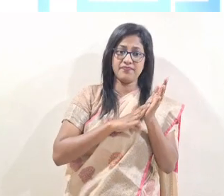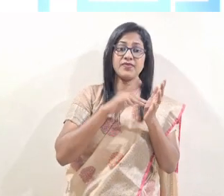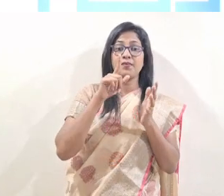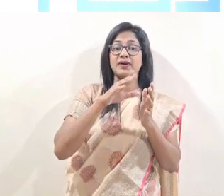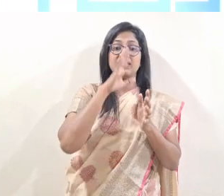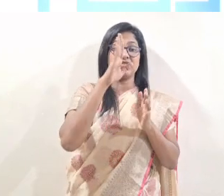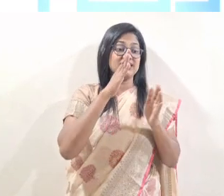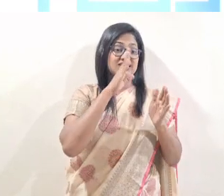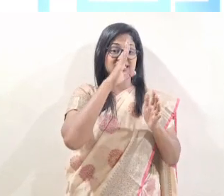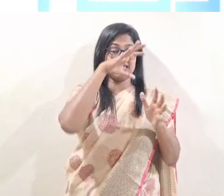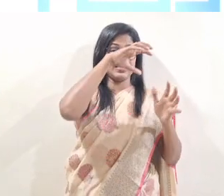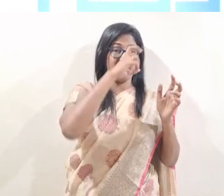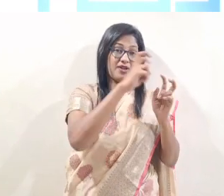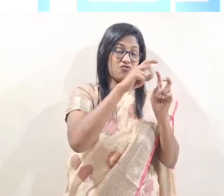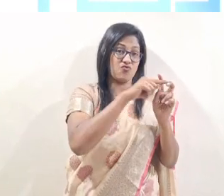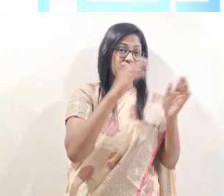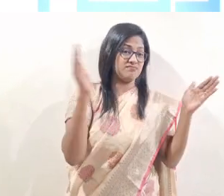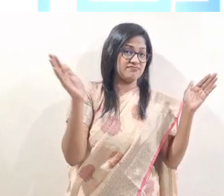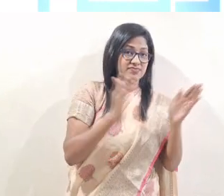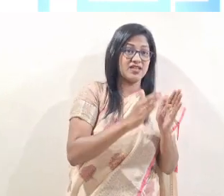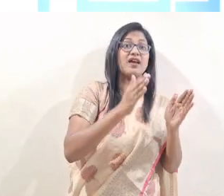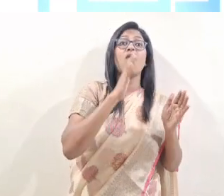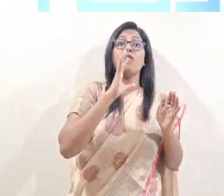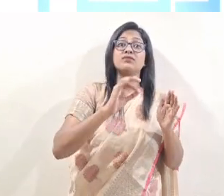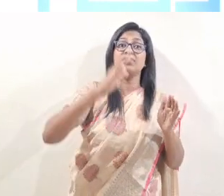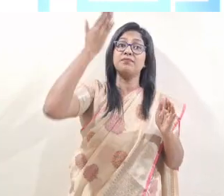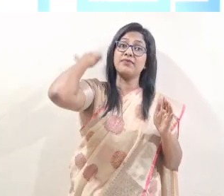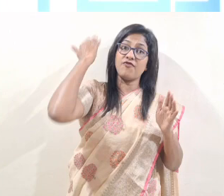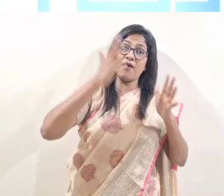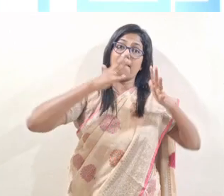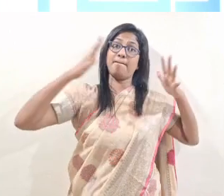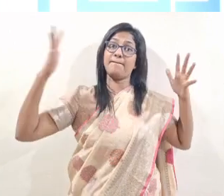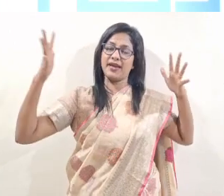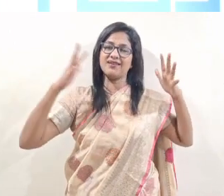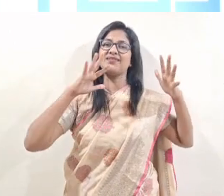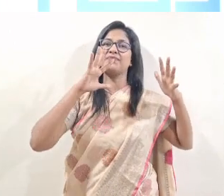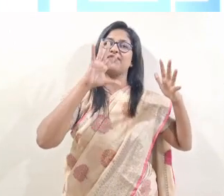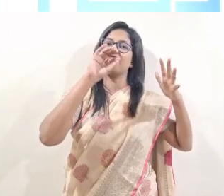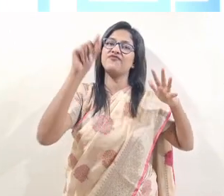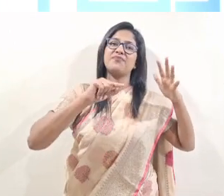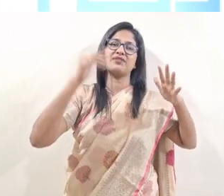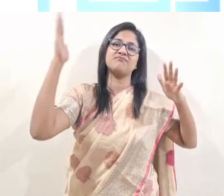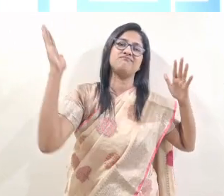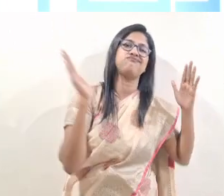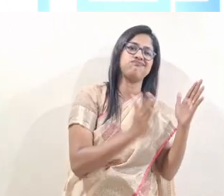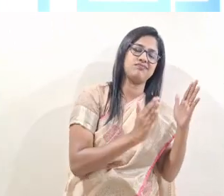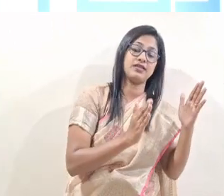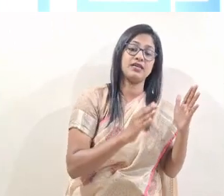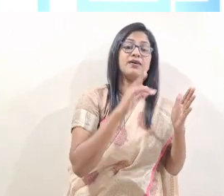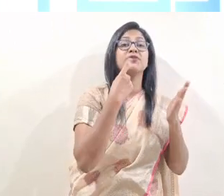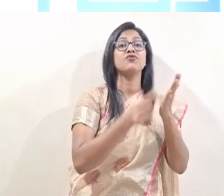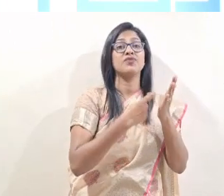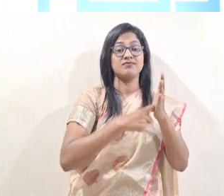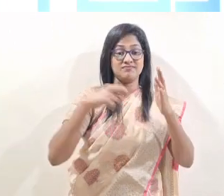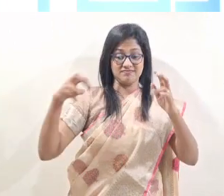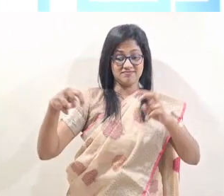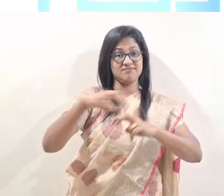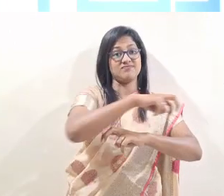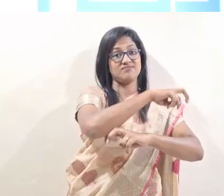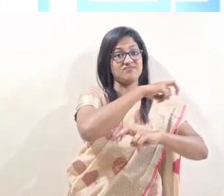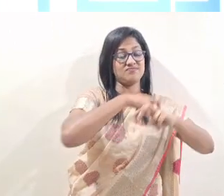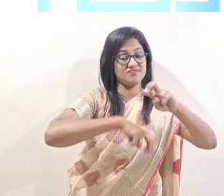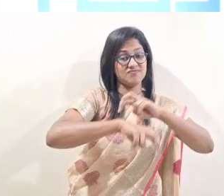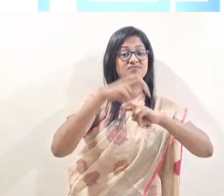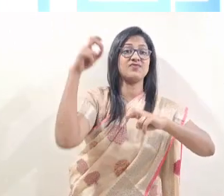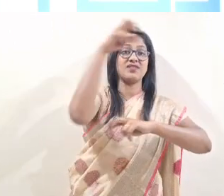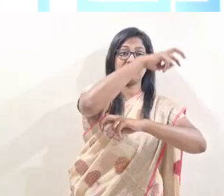the station was reduced to about 50% of what it was originally was planned for, with the provision for underpass over it. And